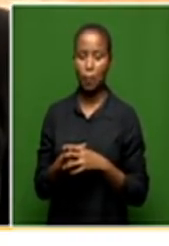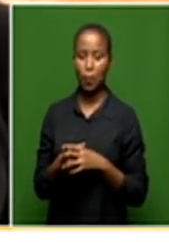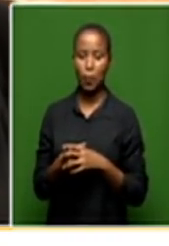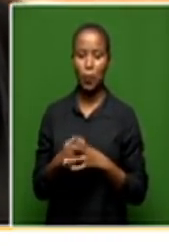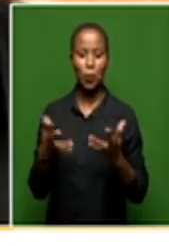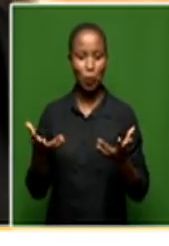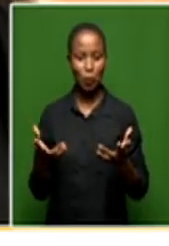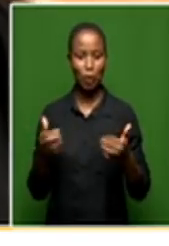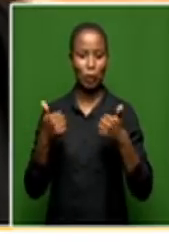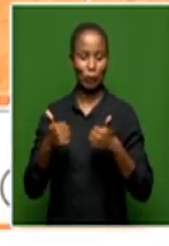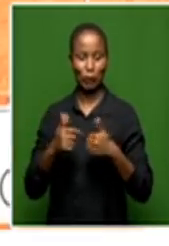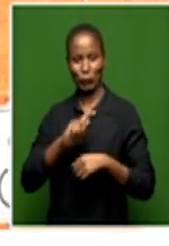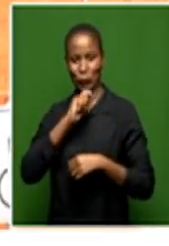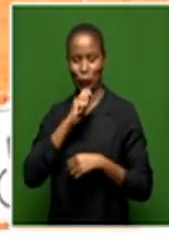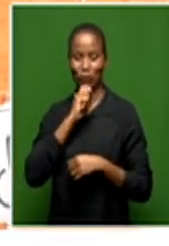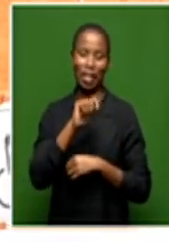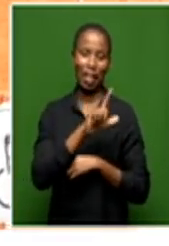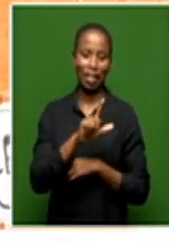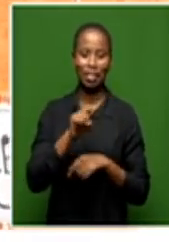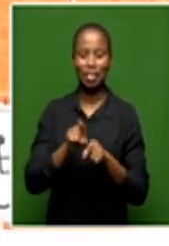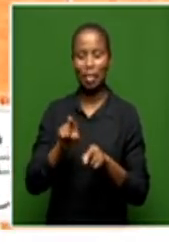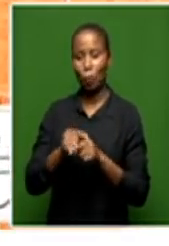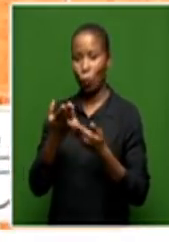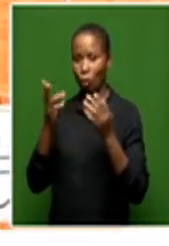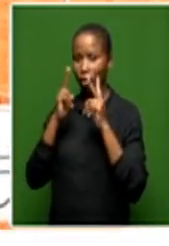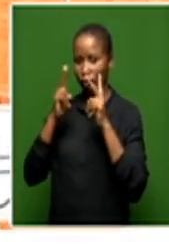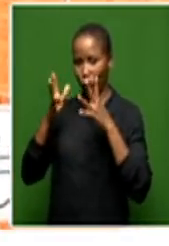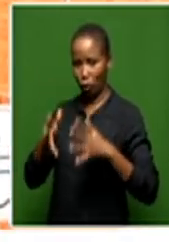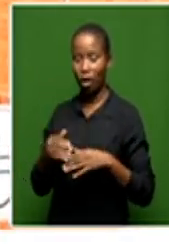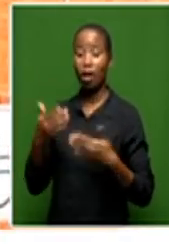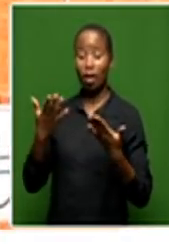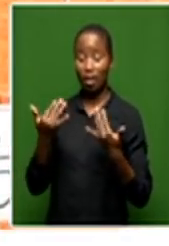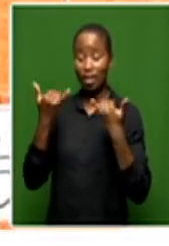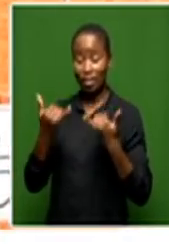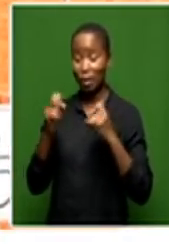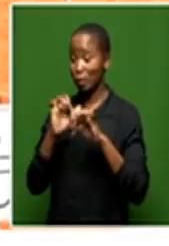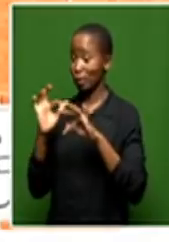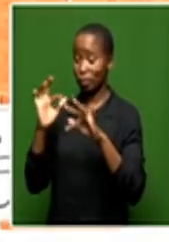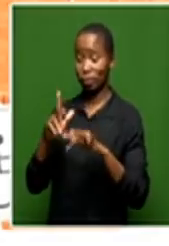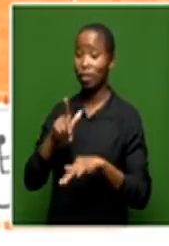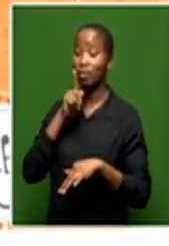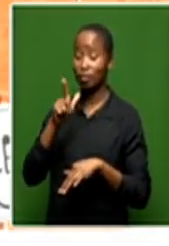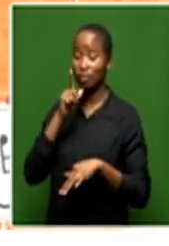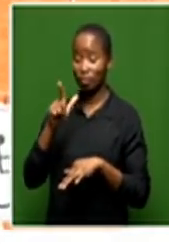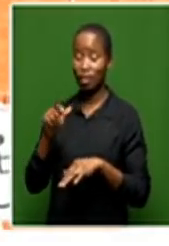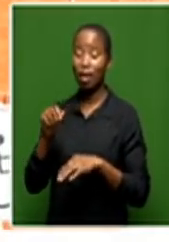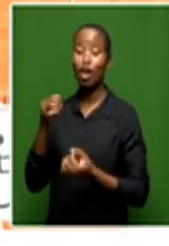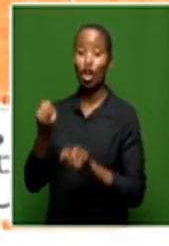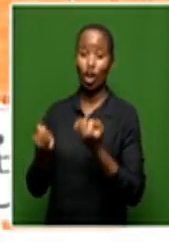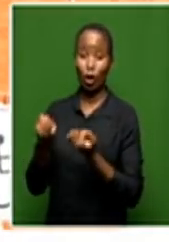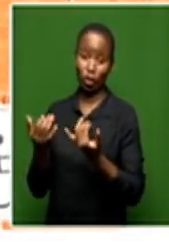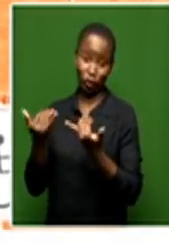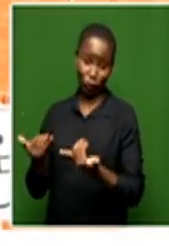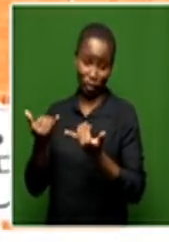Well, a very good morning to you, Leanne, and to the viewers. I think all eyes are on the Pietermaritzburg High Court today, especially in light of the fact